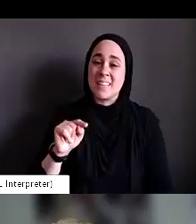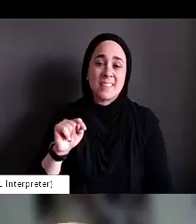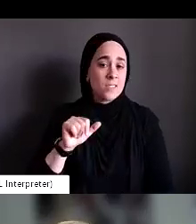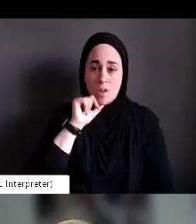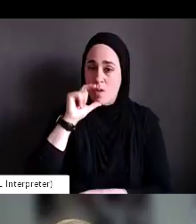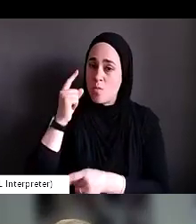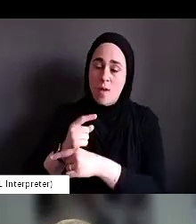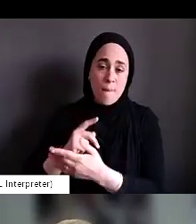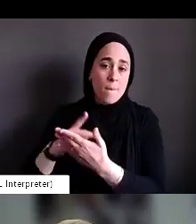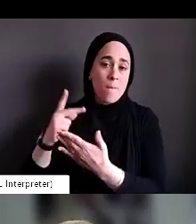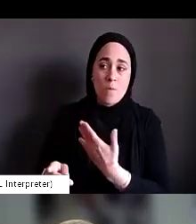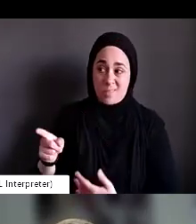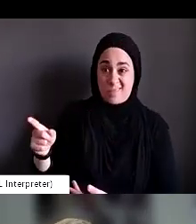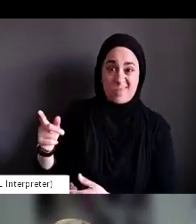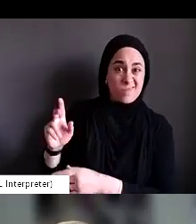program.